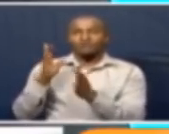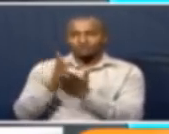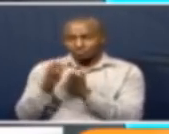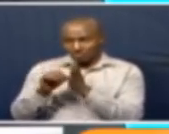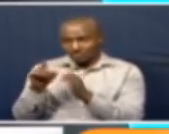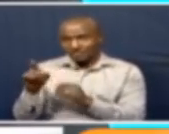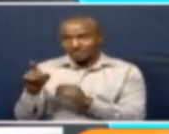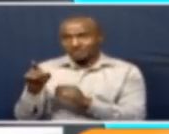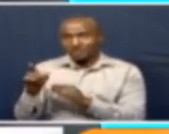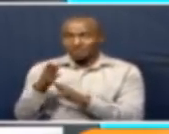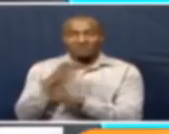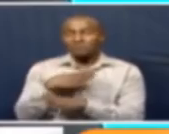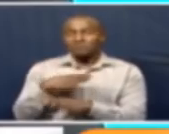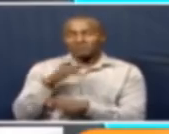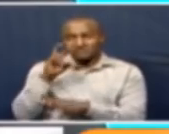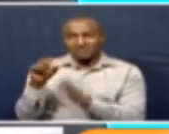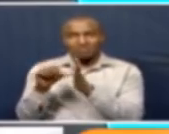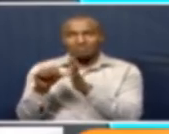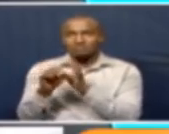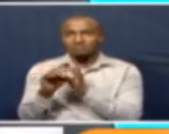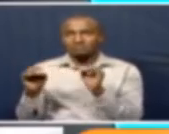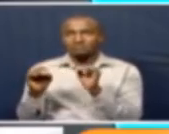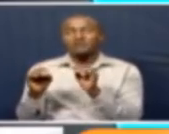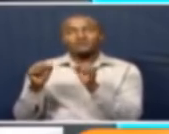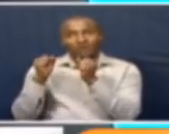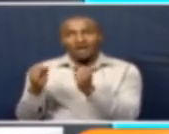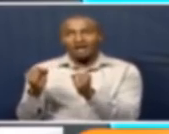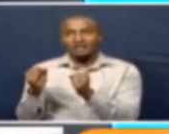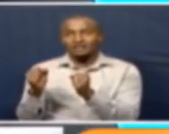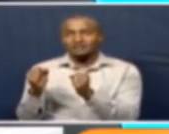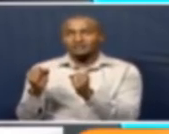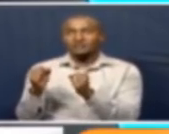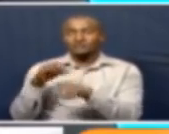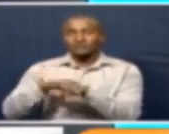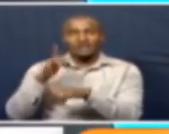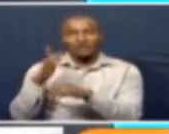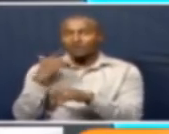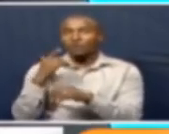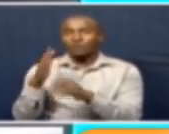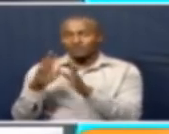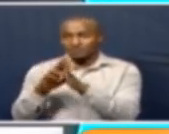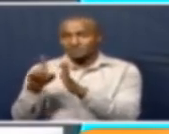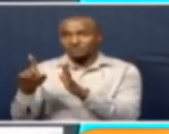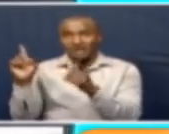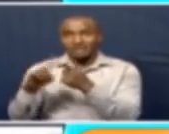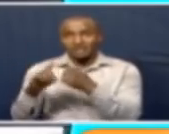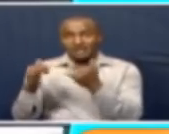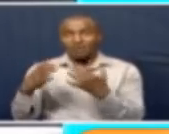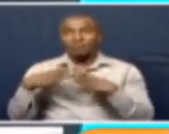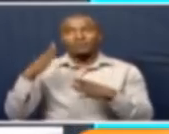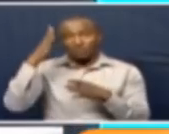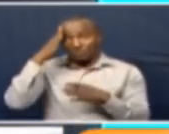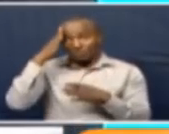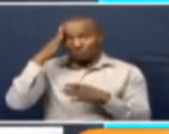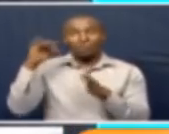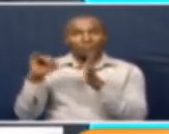problem. Before, people didn't see it as a problem, yeah? So it's very hard to get a lawyer who will represent you. Until now, when people know it's actually